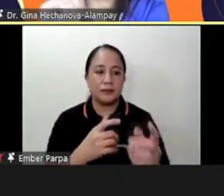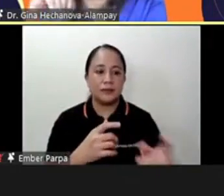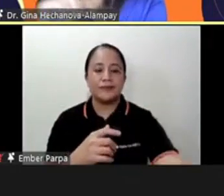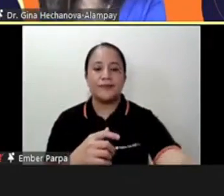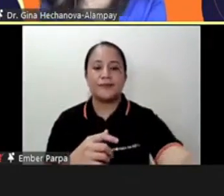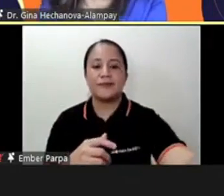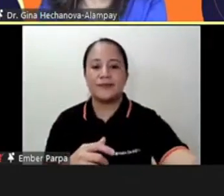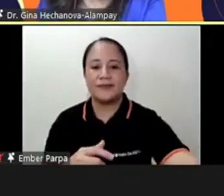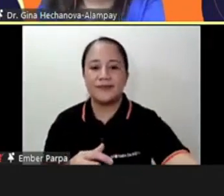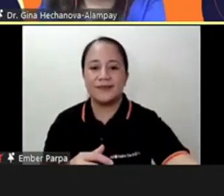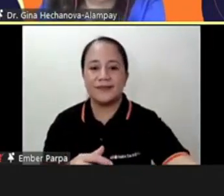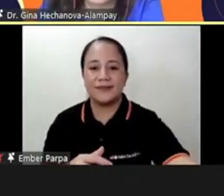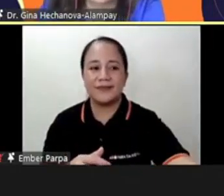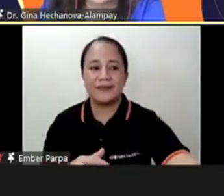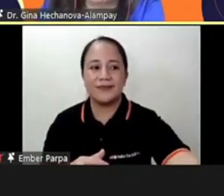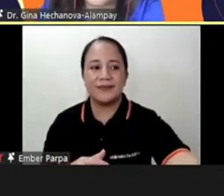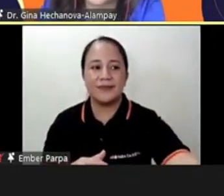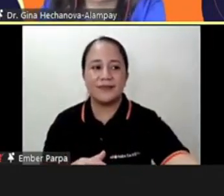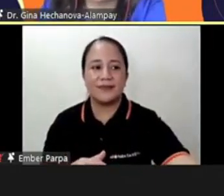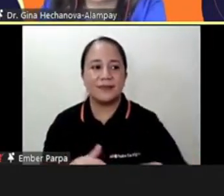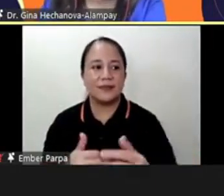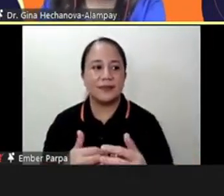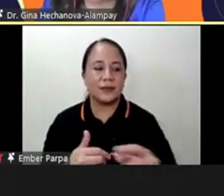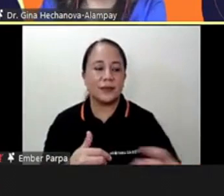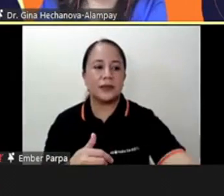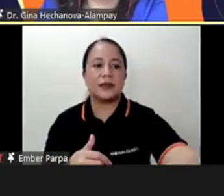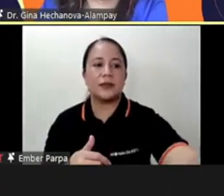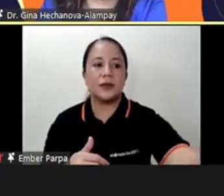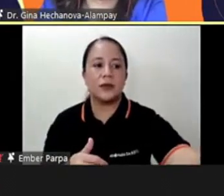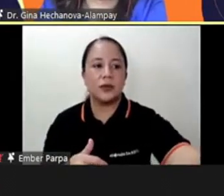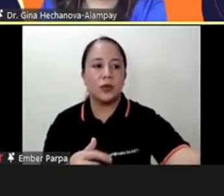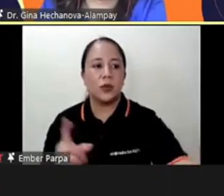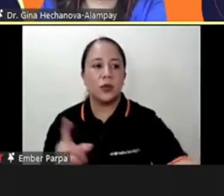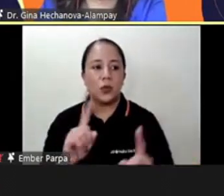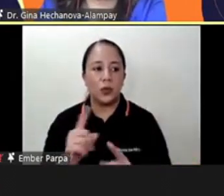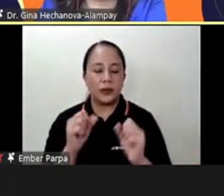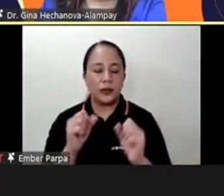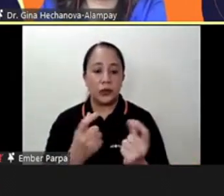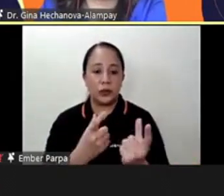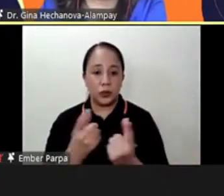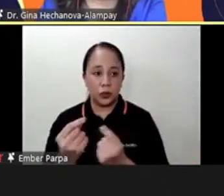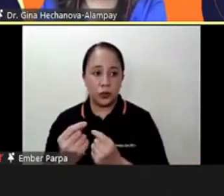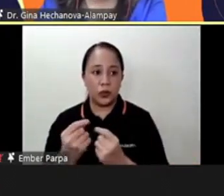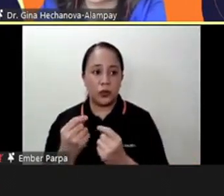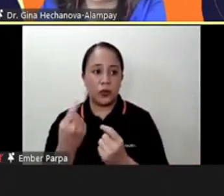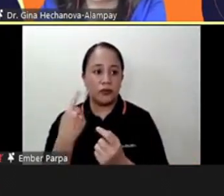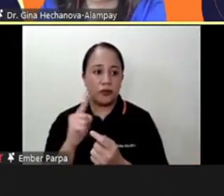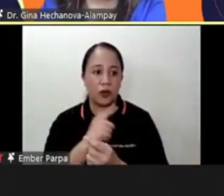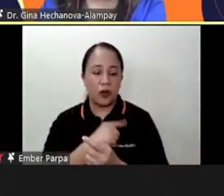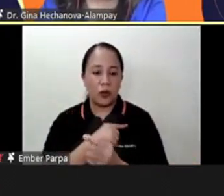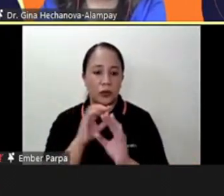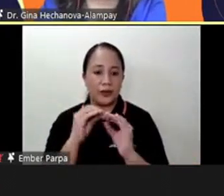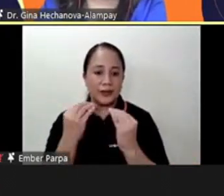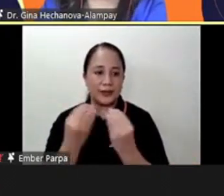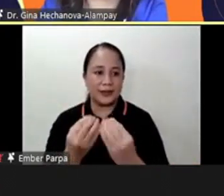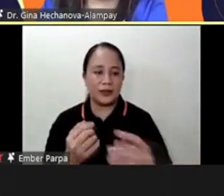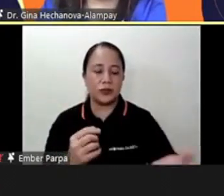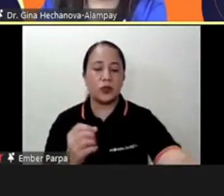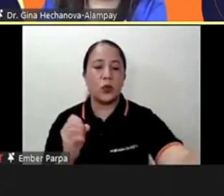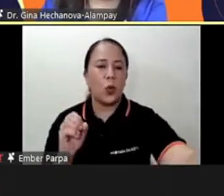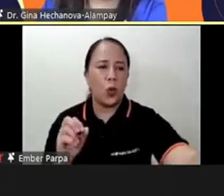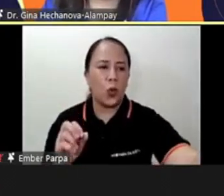Isip. Now, beyond self-care, what can we do? No? What can we do for our organizations or